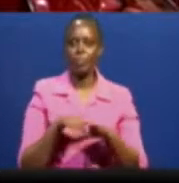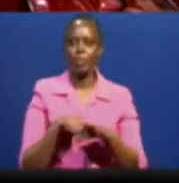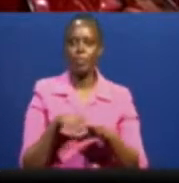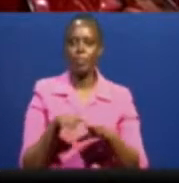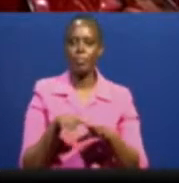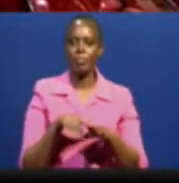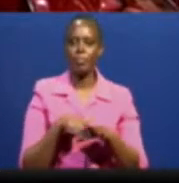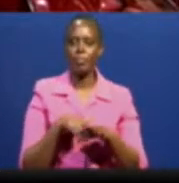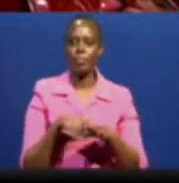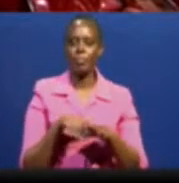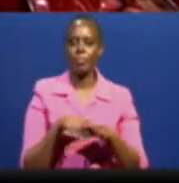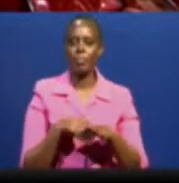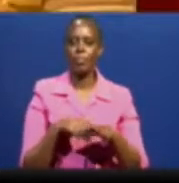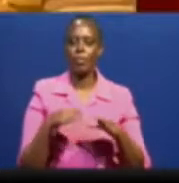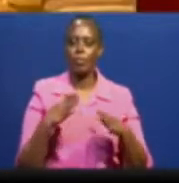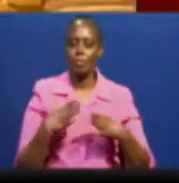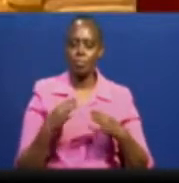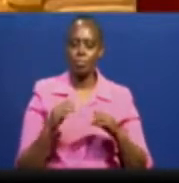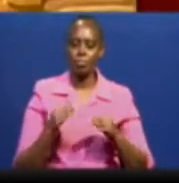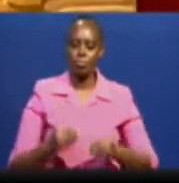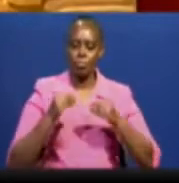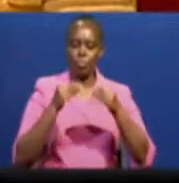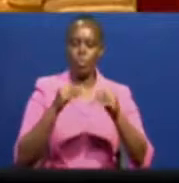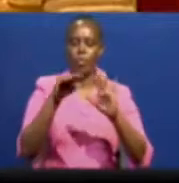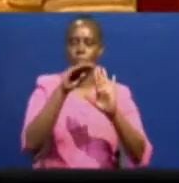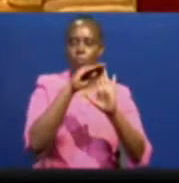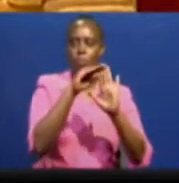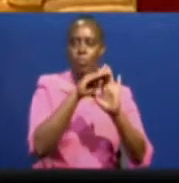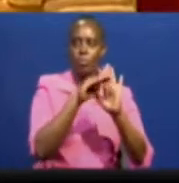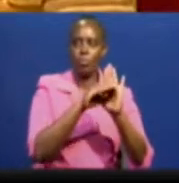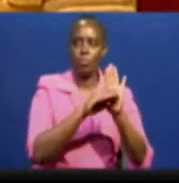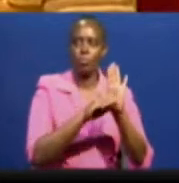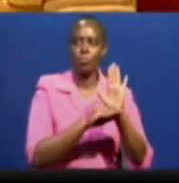since everybody has spoken, we can move to the next order.